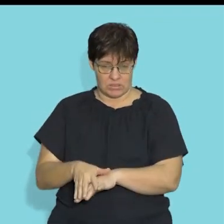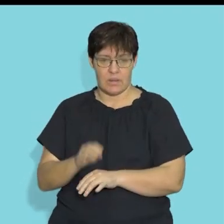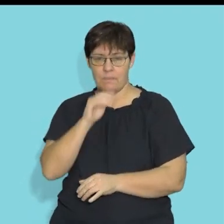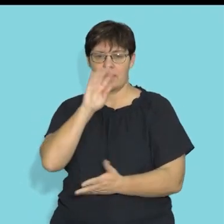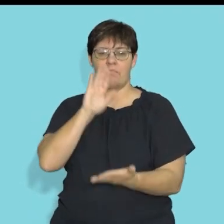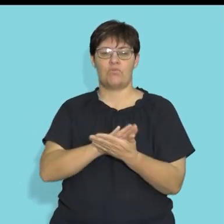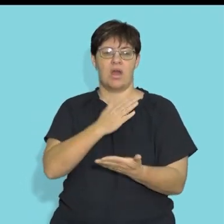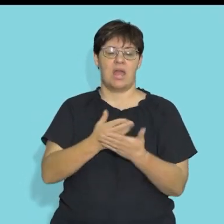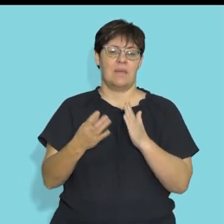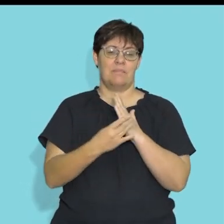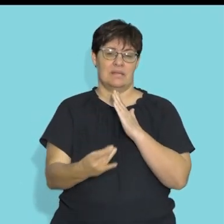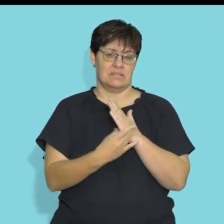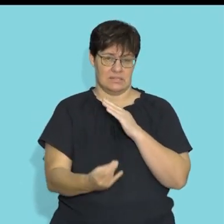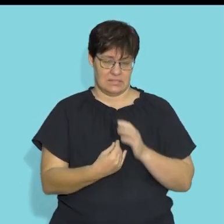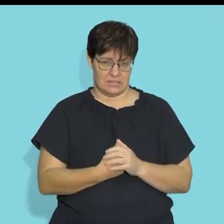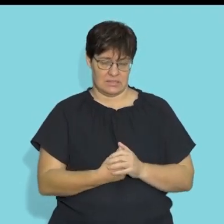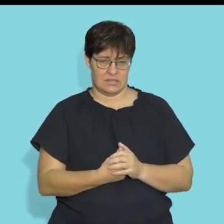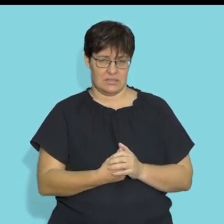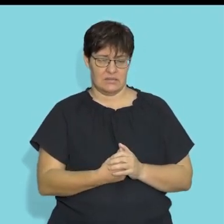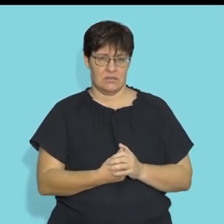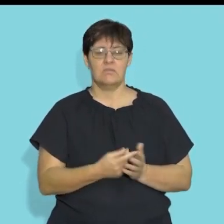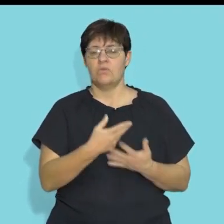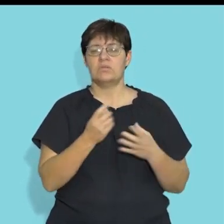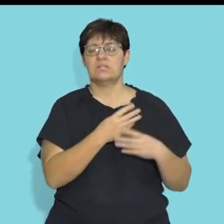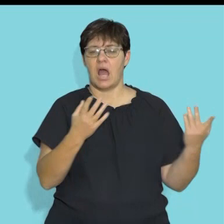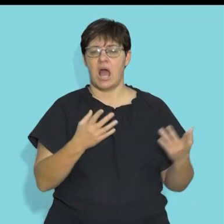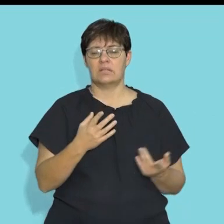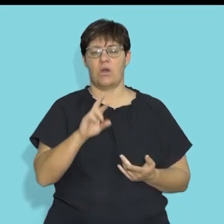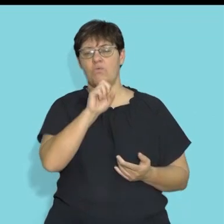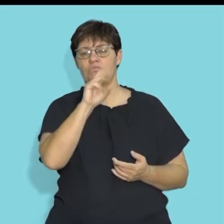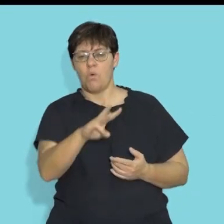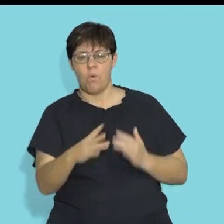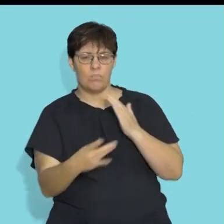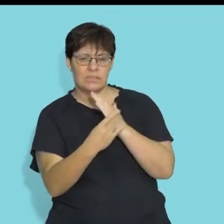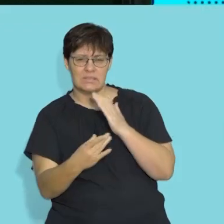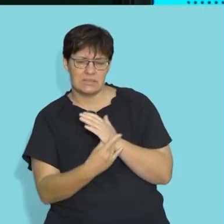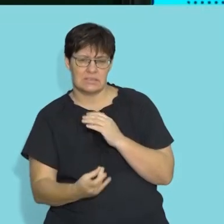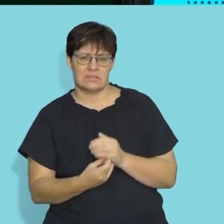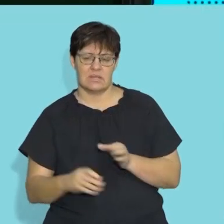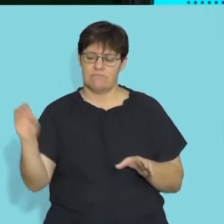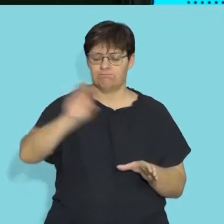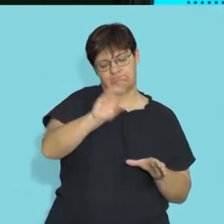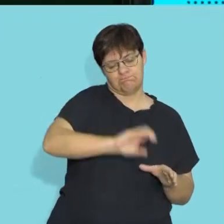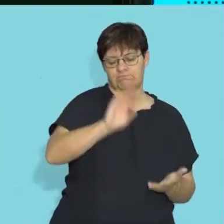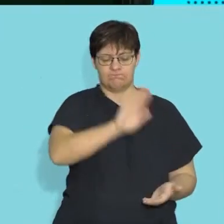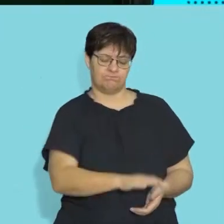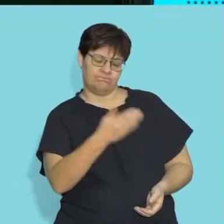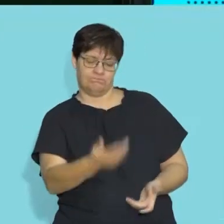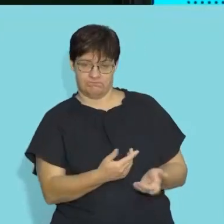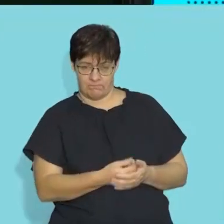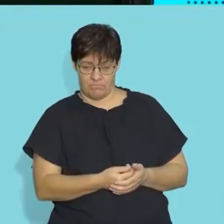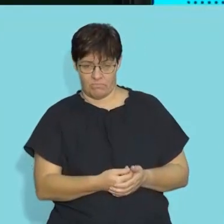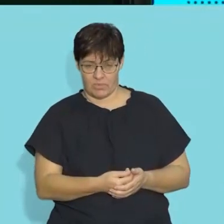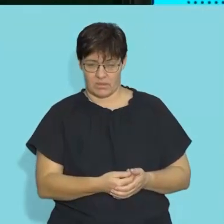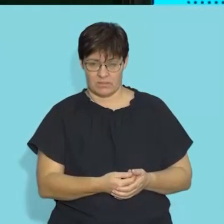we brine meat, when we have a barbecue. Remember, you start with raw meat with some spices on the meat, and